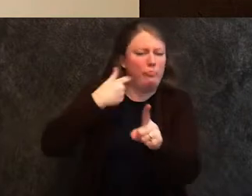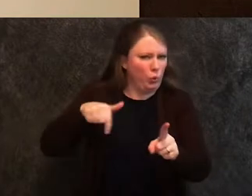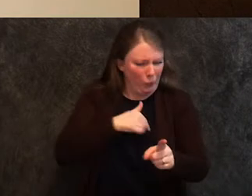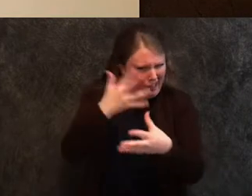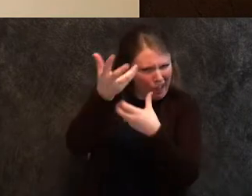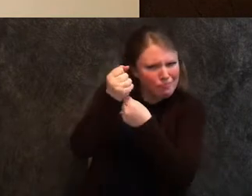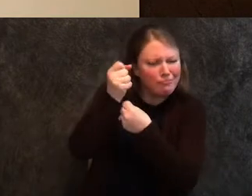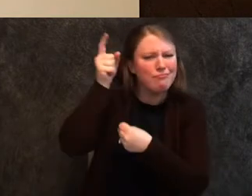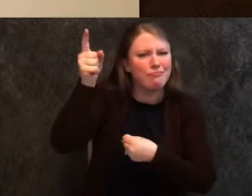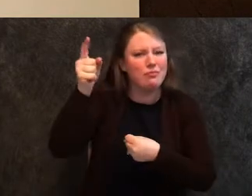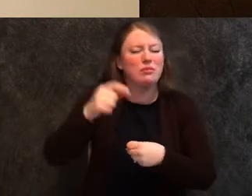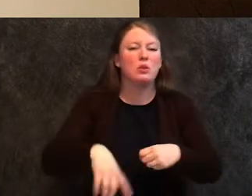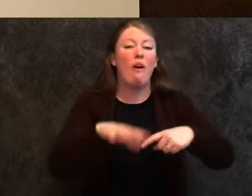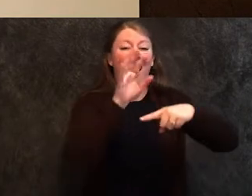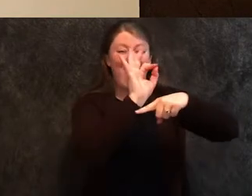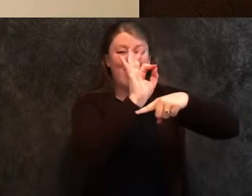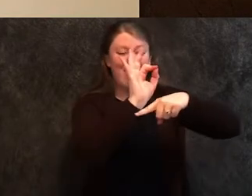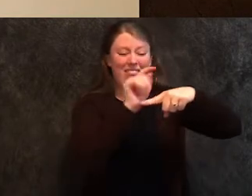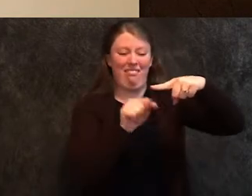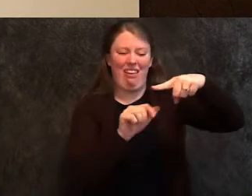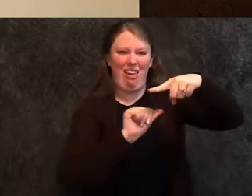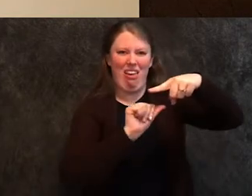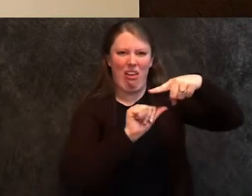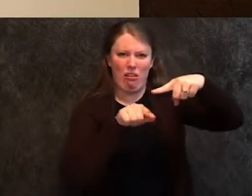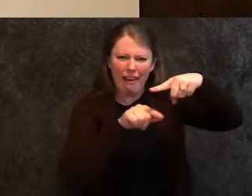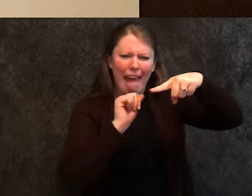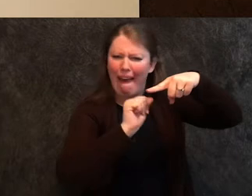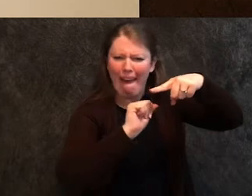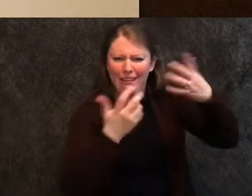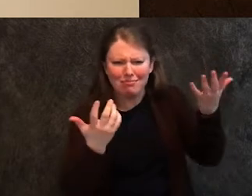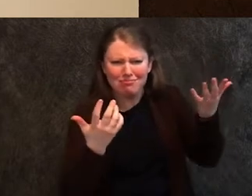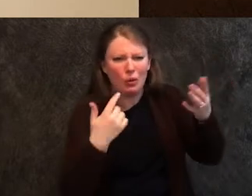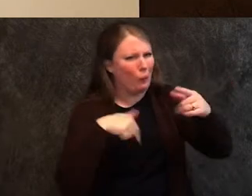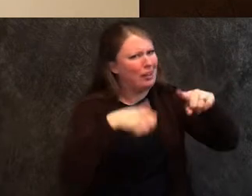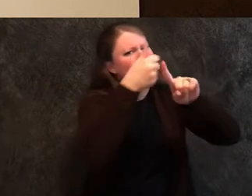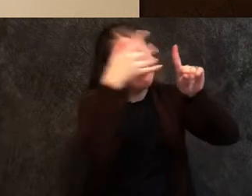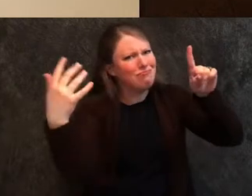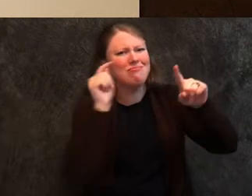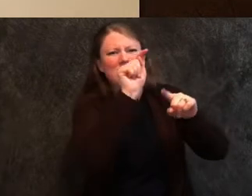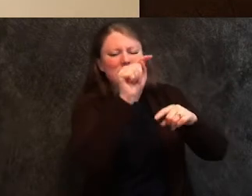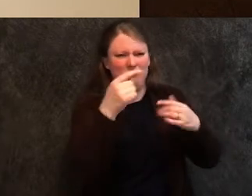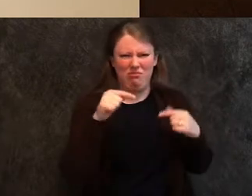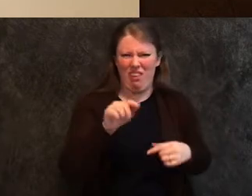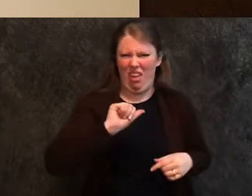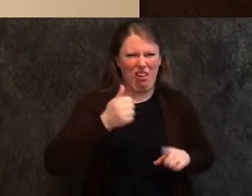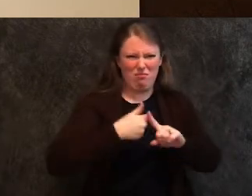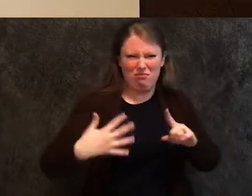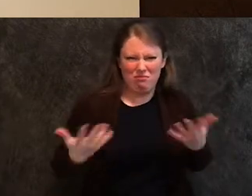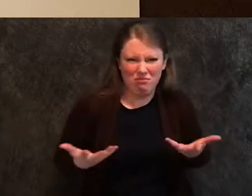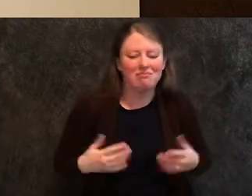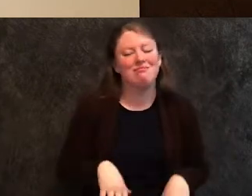A stand for? I think the first thing the A must stand for is attitude, right? Back in the 80s, there was a guy called Zig